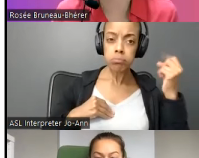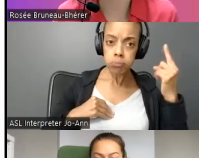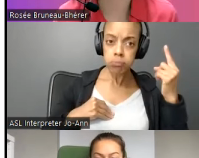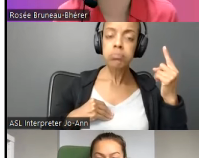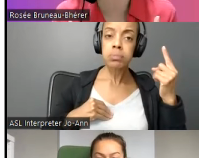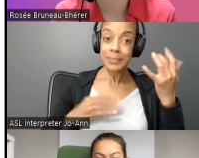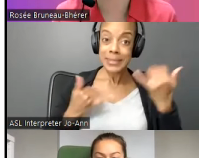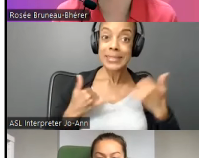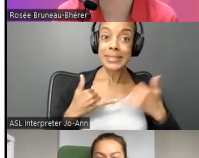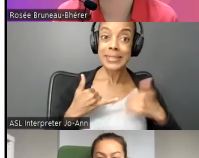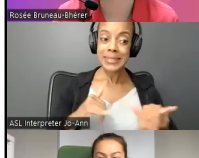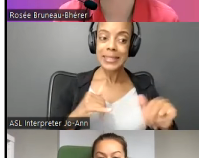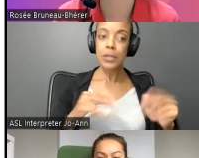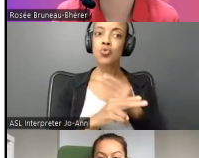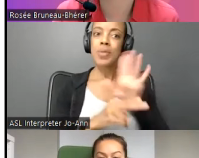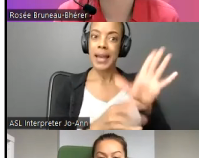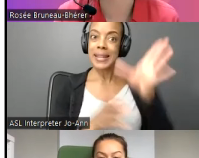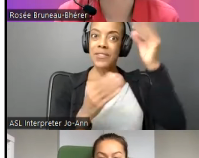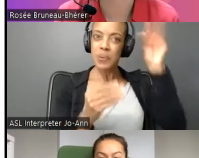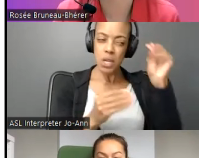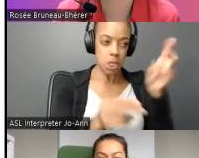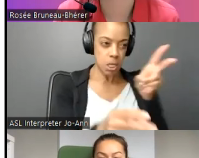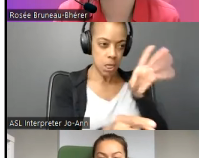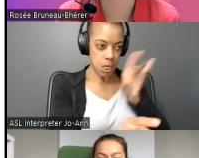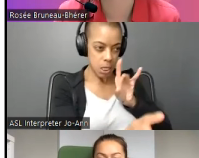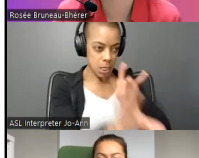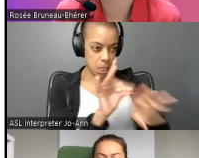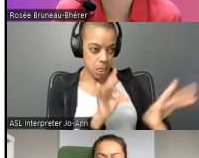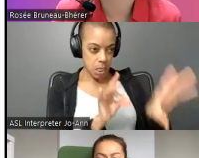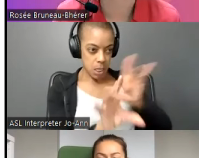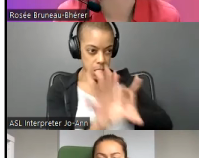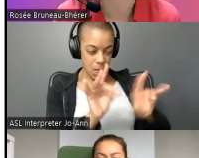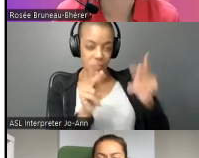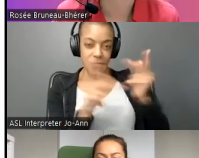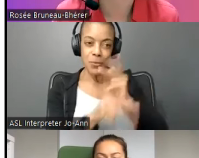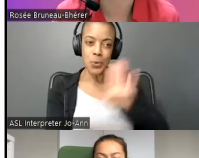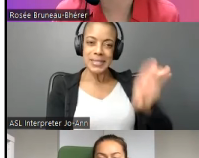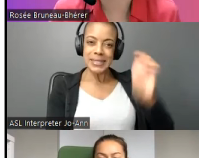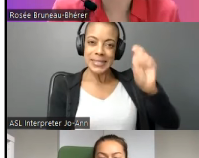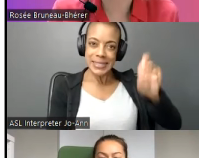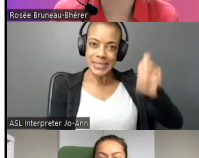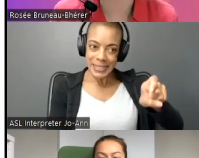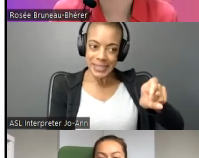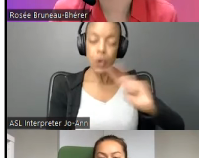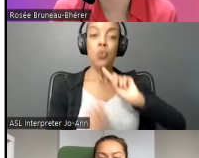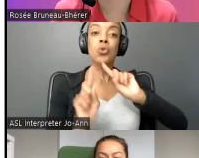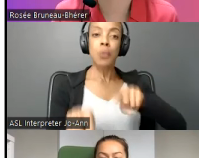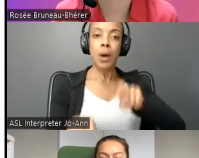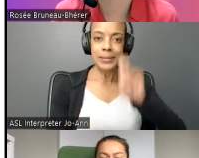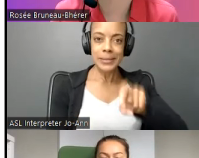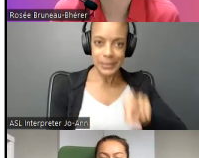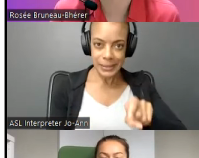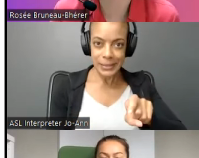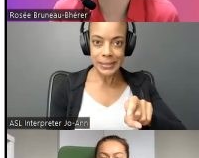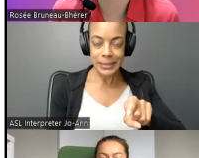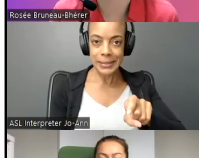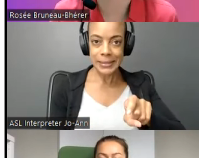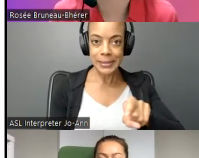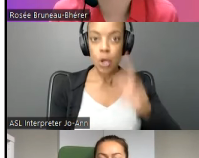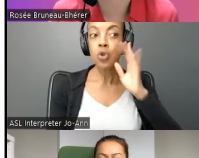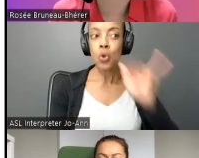will be able to use the information to target the need, to respond to the need, even though his capacity